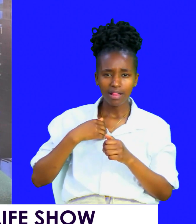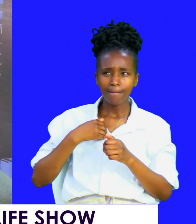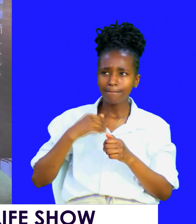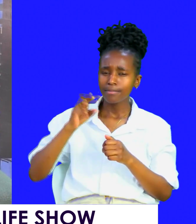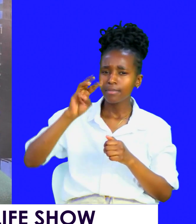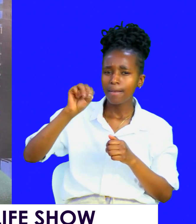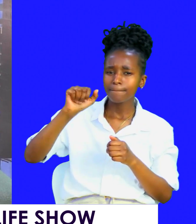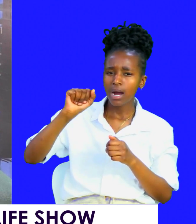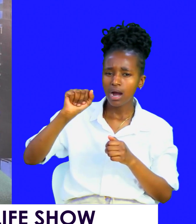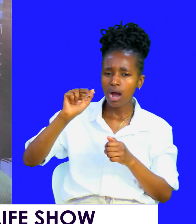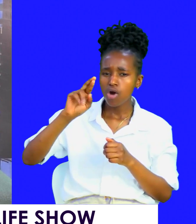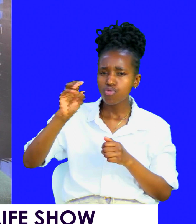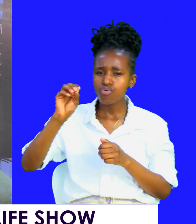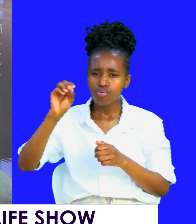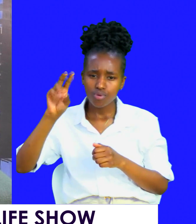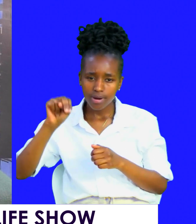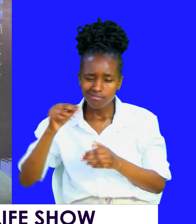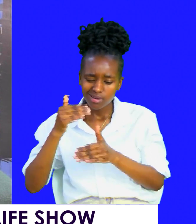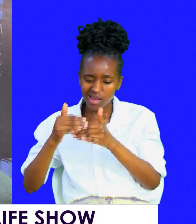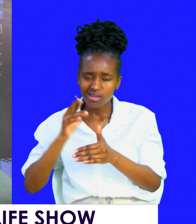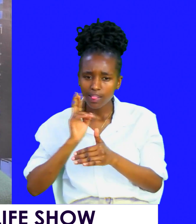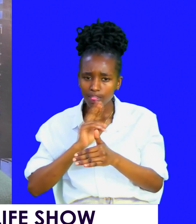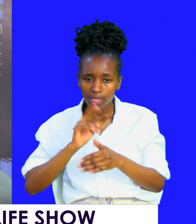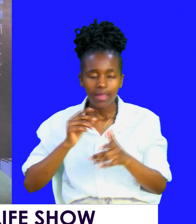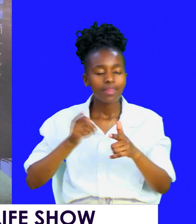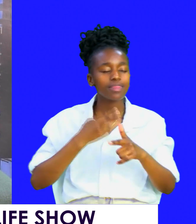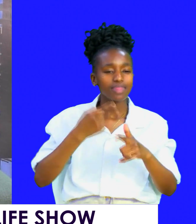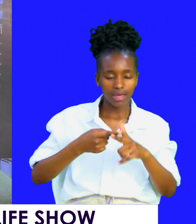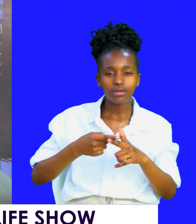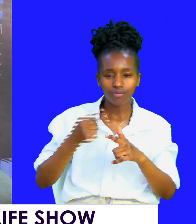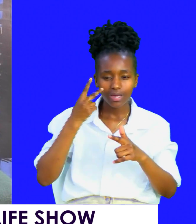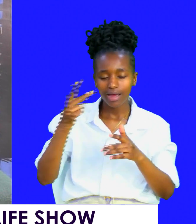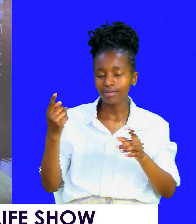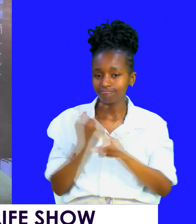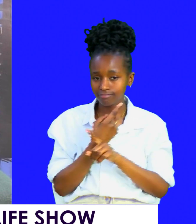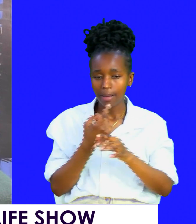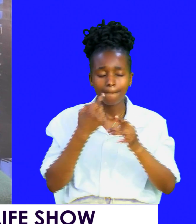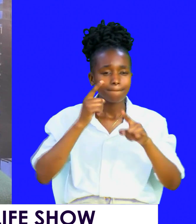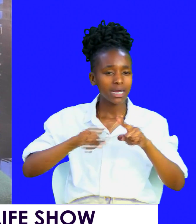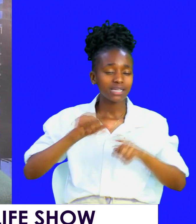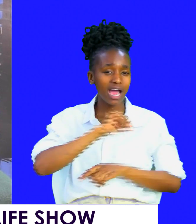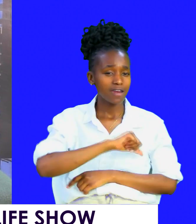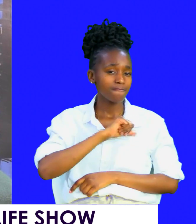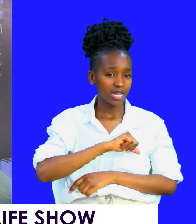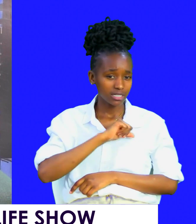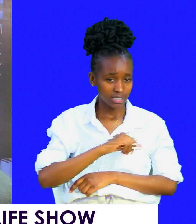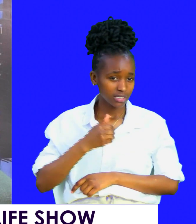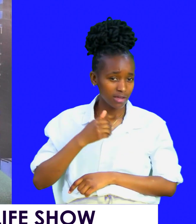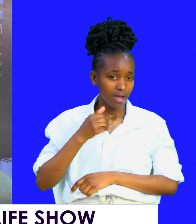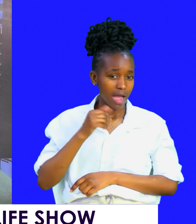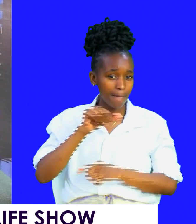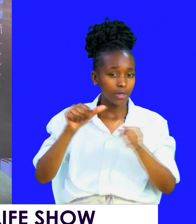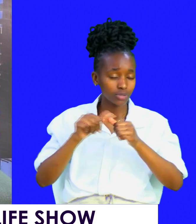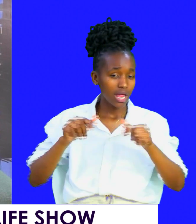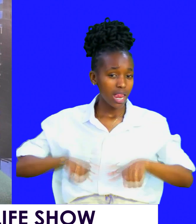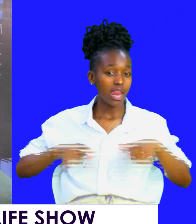When your thought, it is all in your thought life. The advantage of life is in details. You need